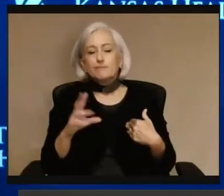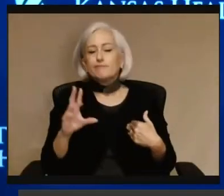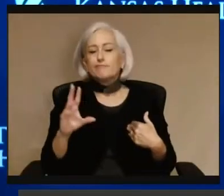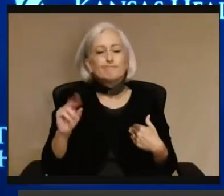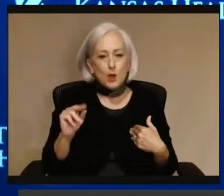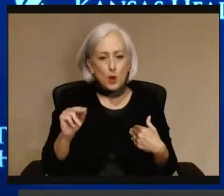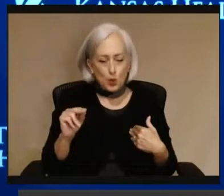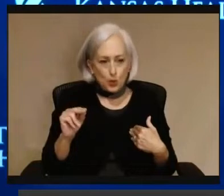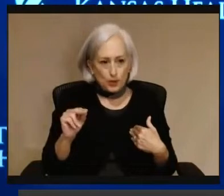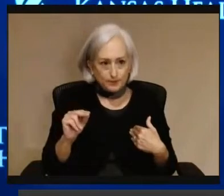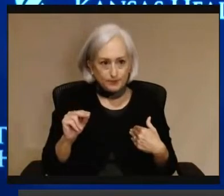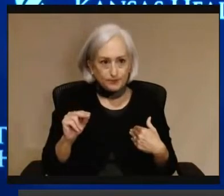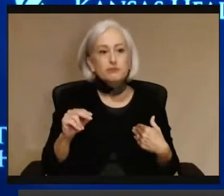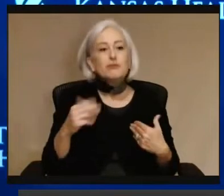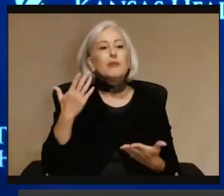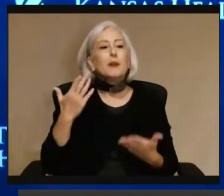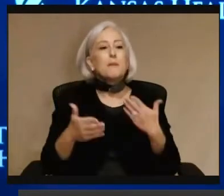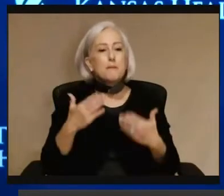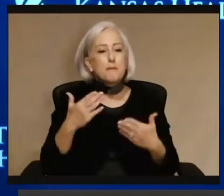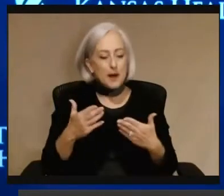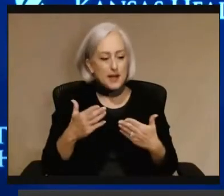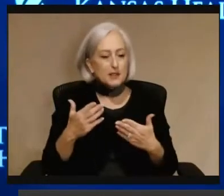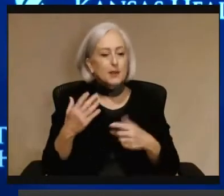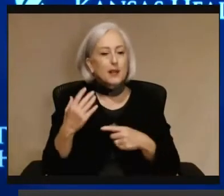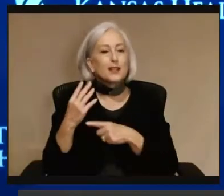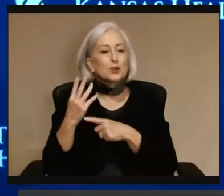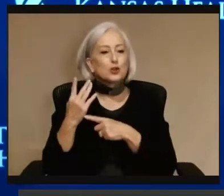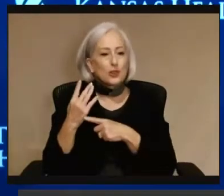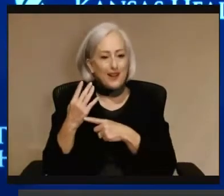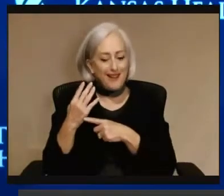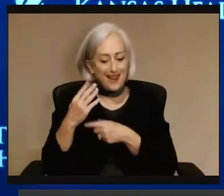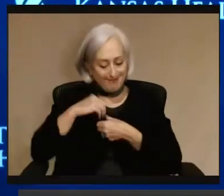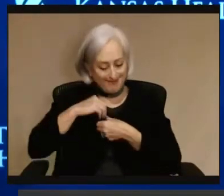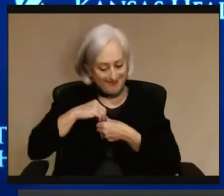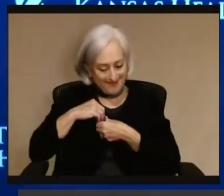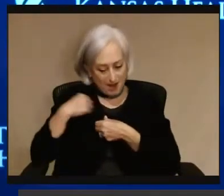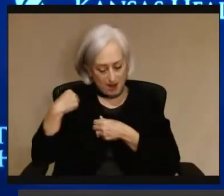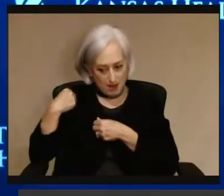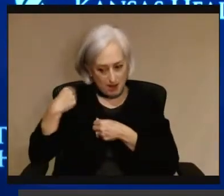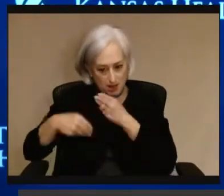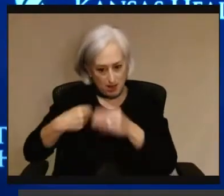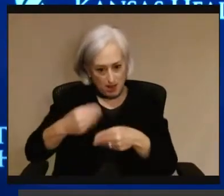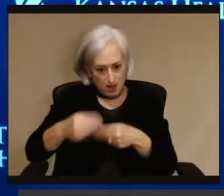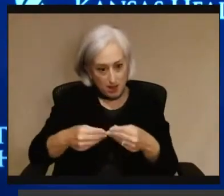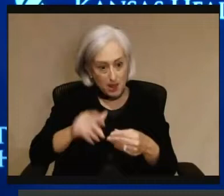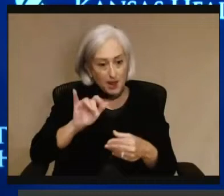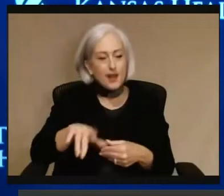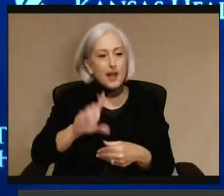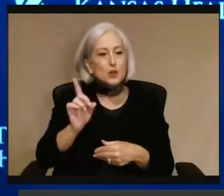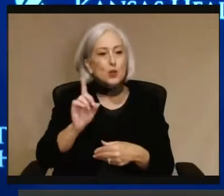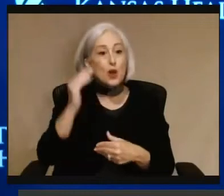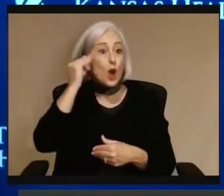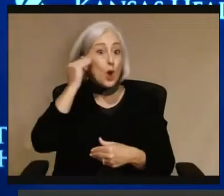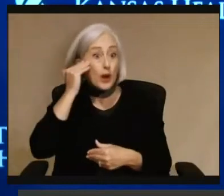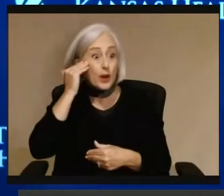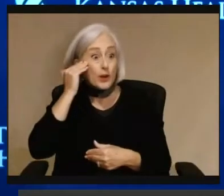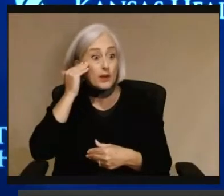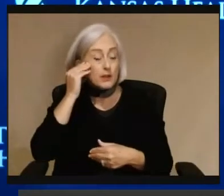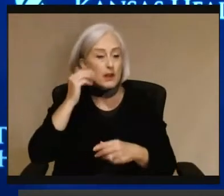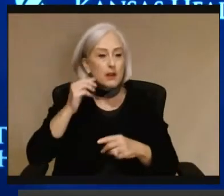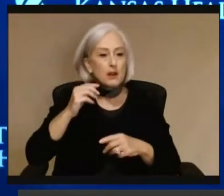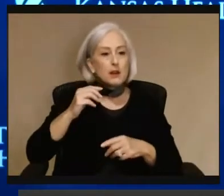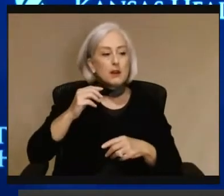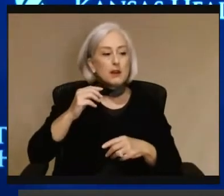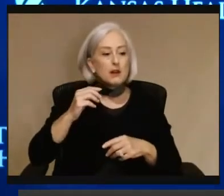have a genetic predisposition, and so that's where awareness and maybe proactive mental health care, to where you're